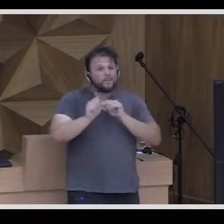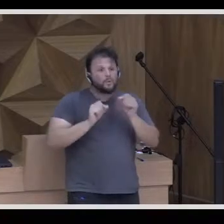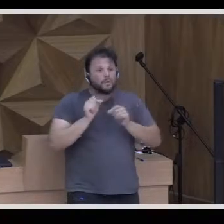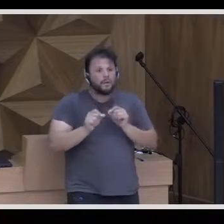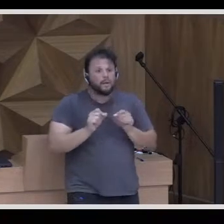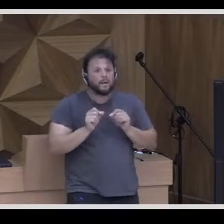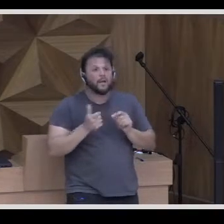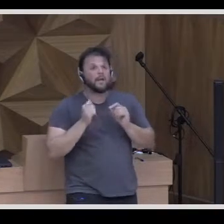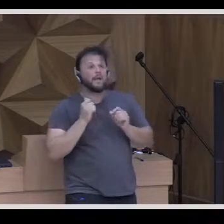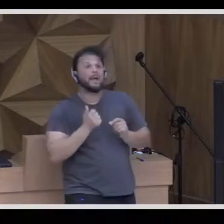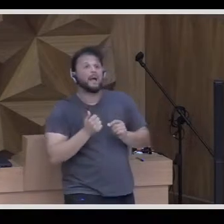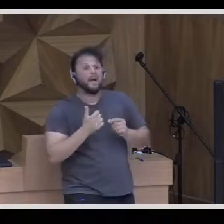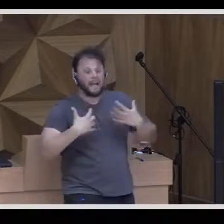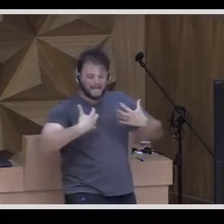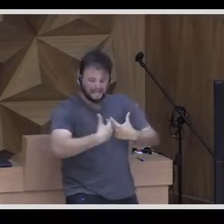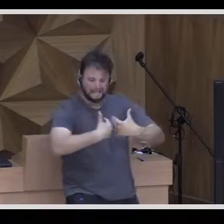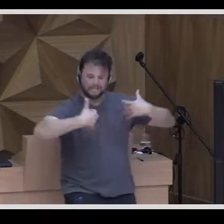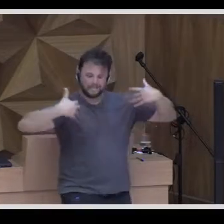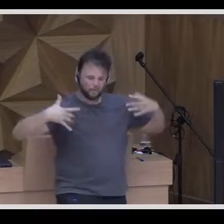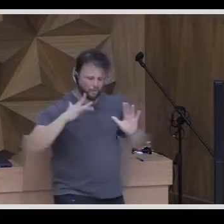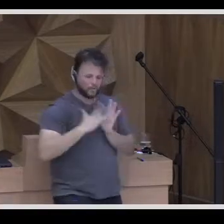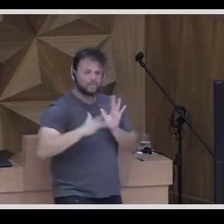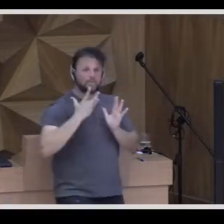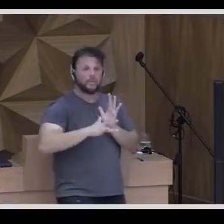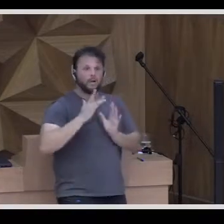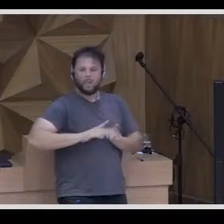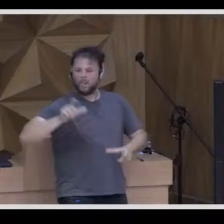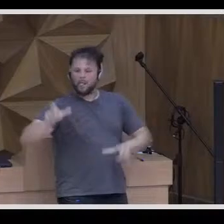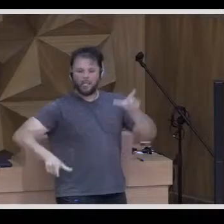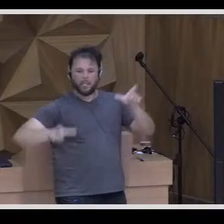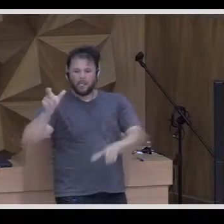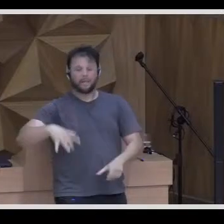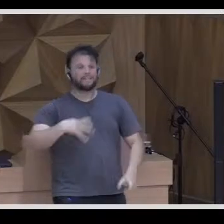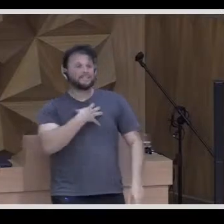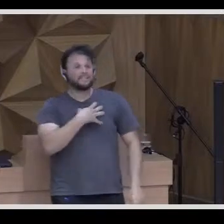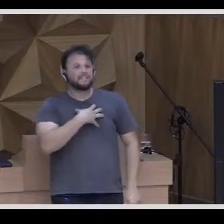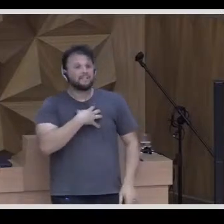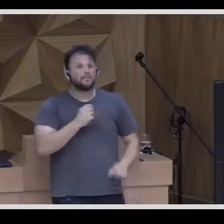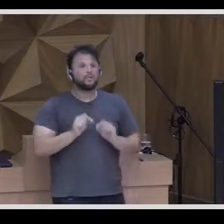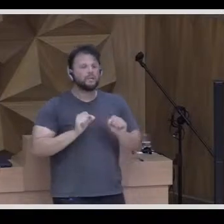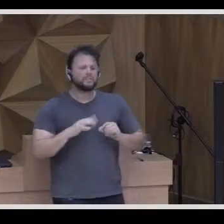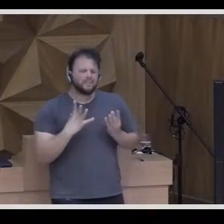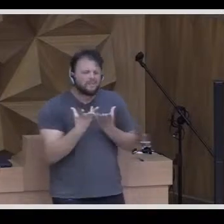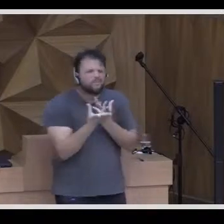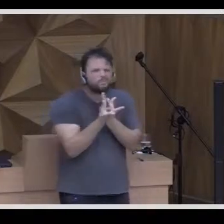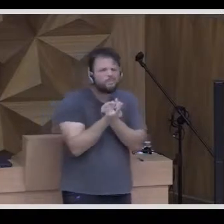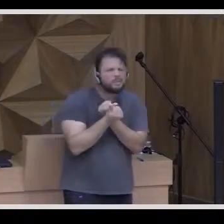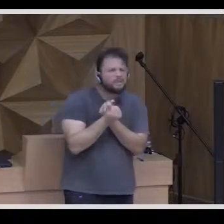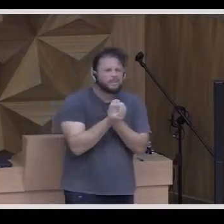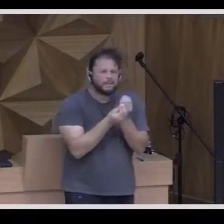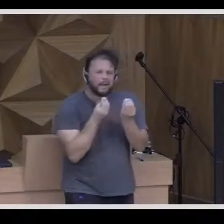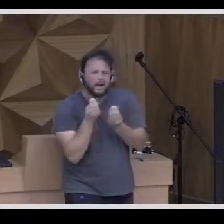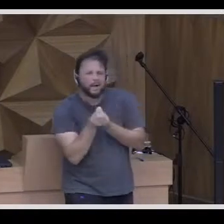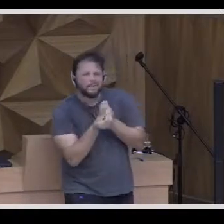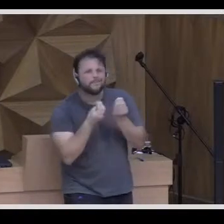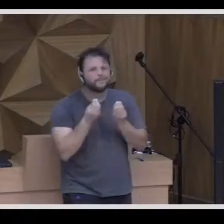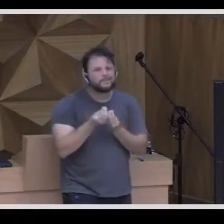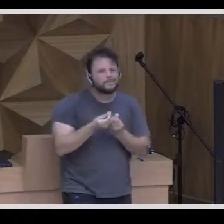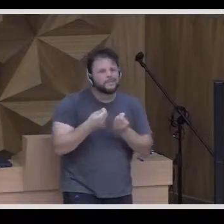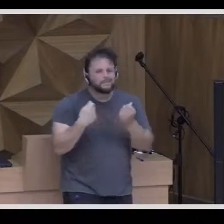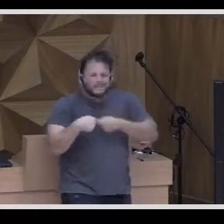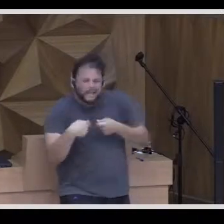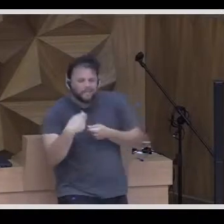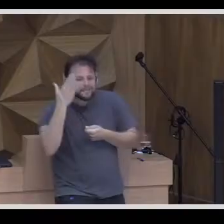the ability to have some input into the kinds of systems, or people who felt that they couldn't. So people like